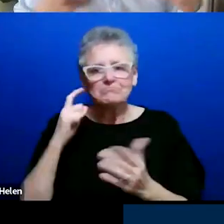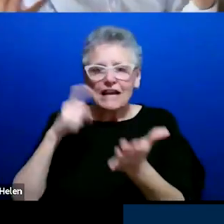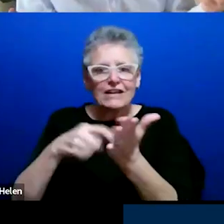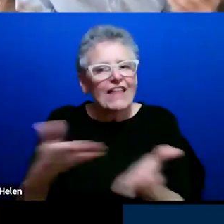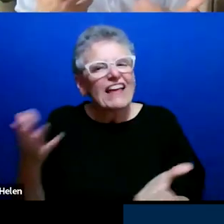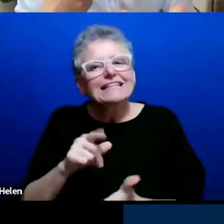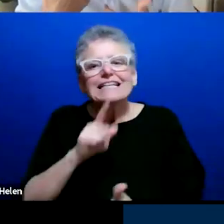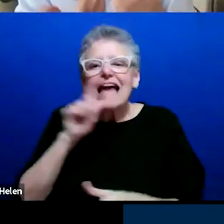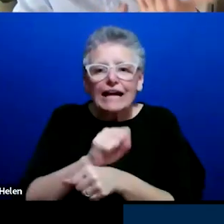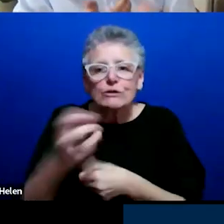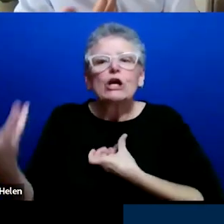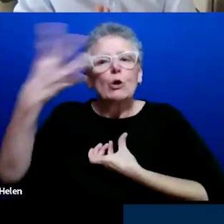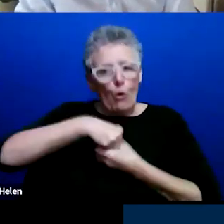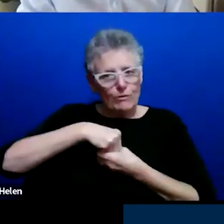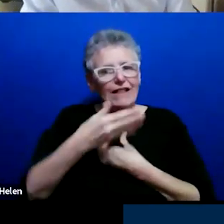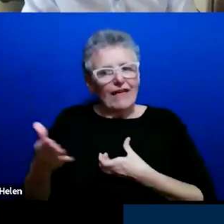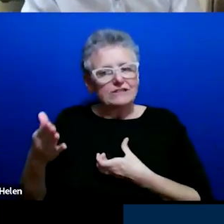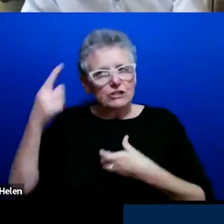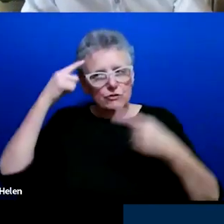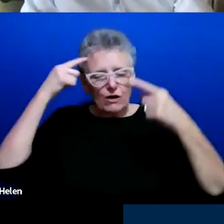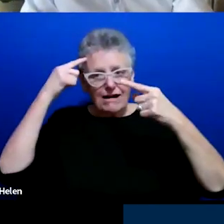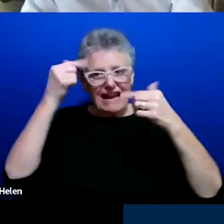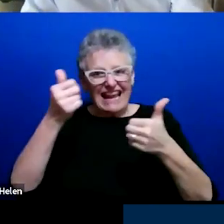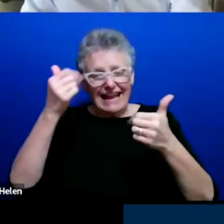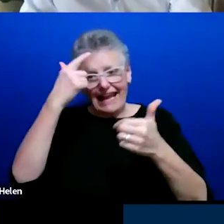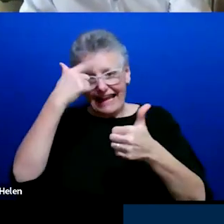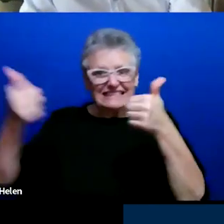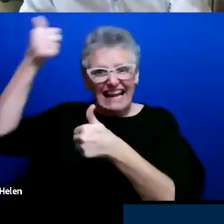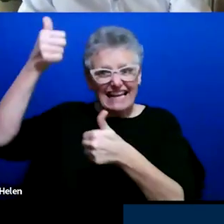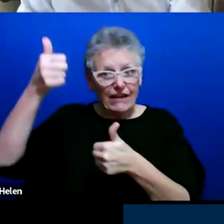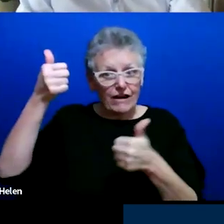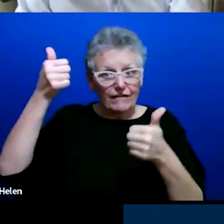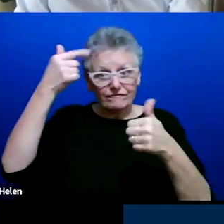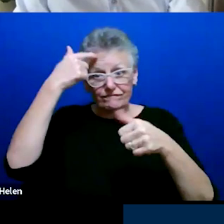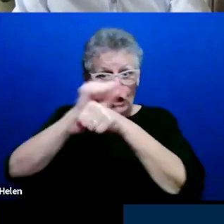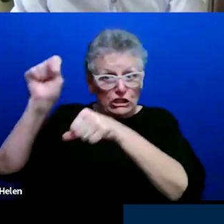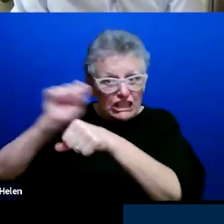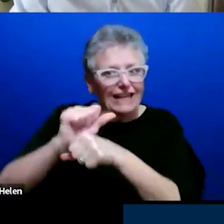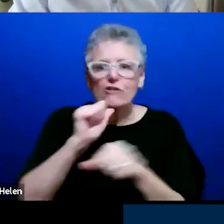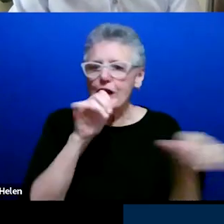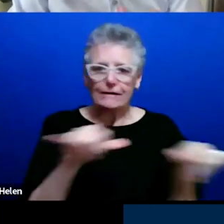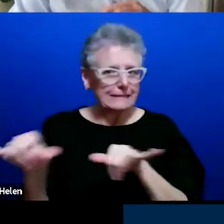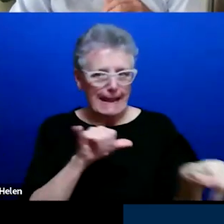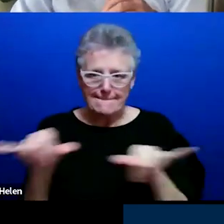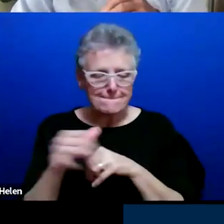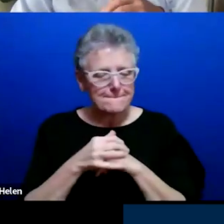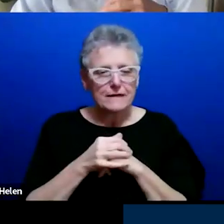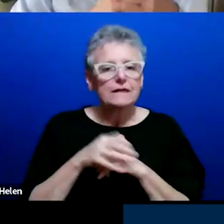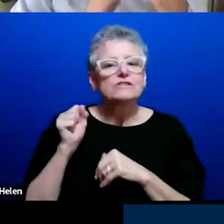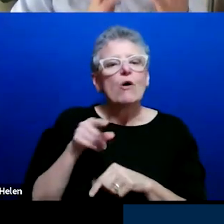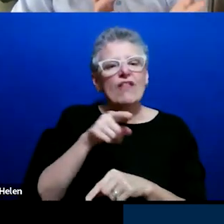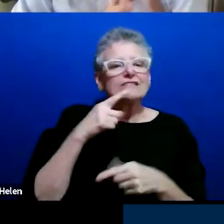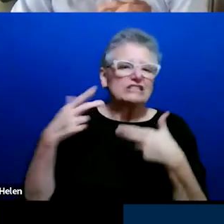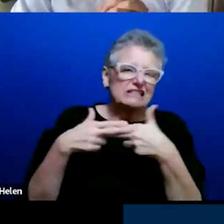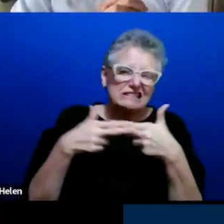and actually incorporating them into your executive functioning are not the same things. So this is just